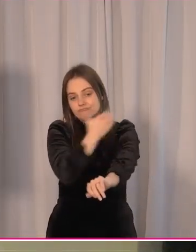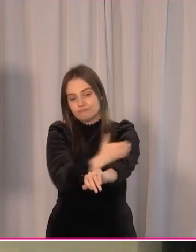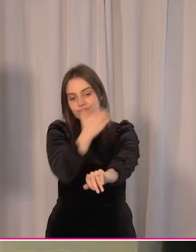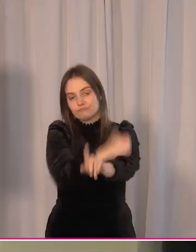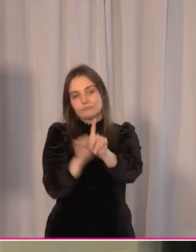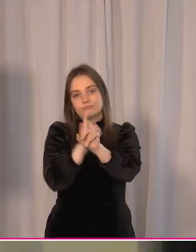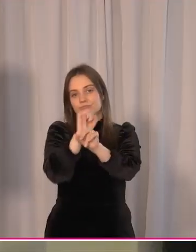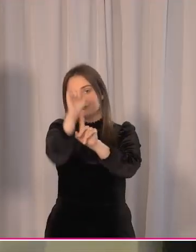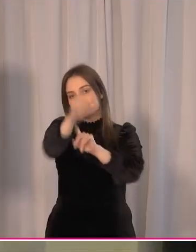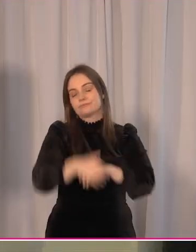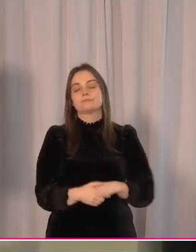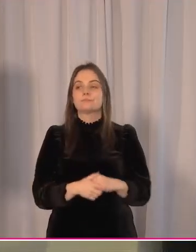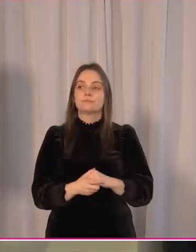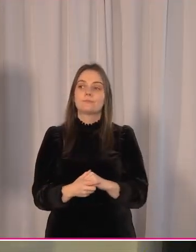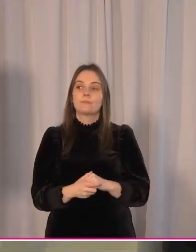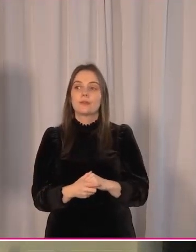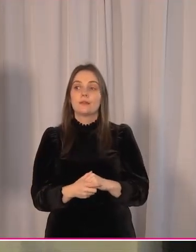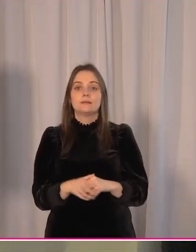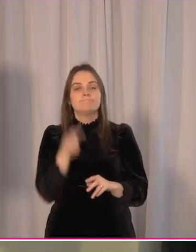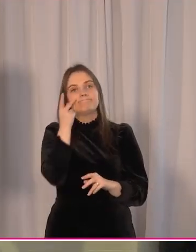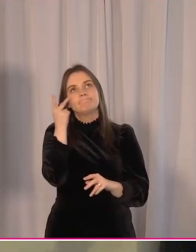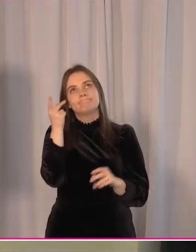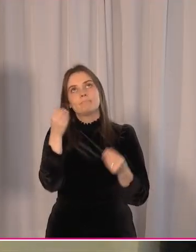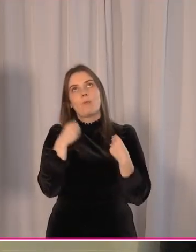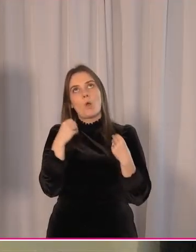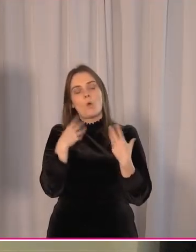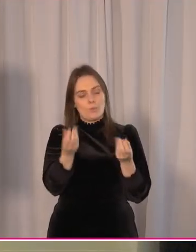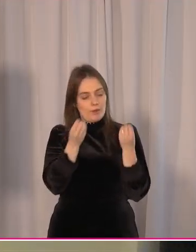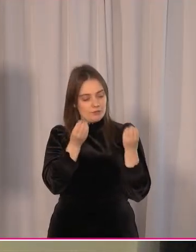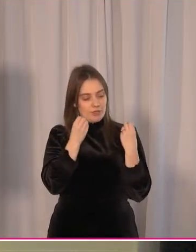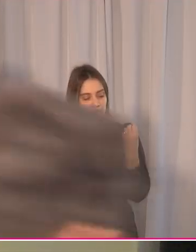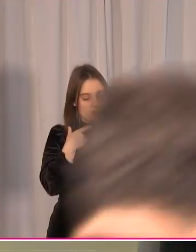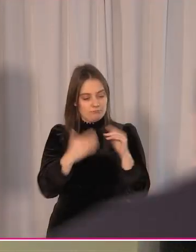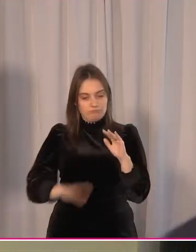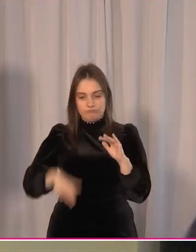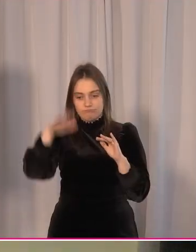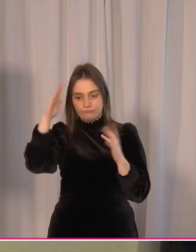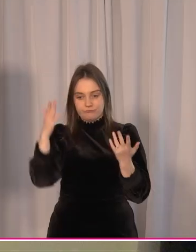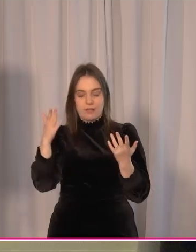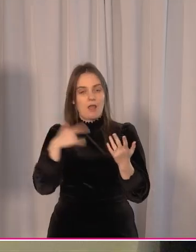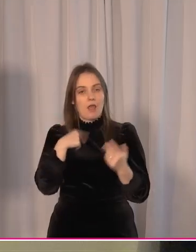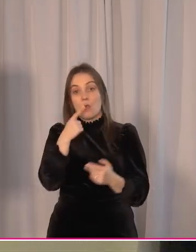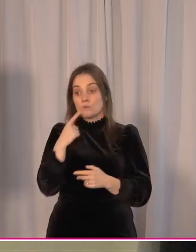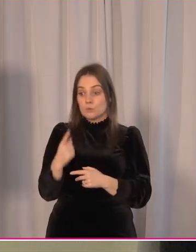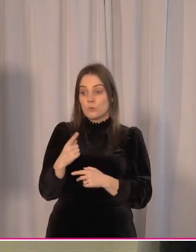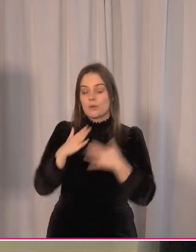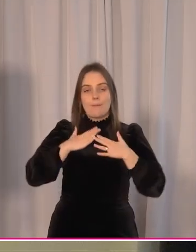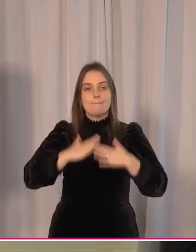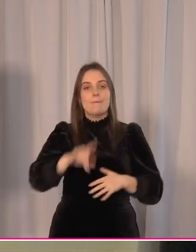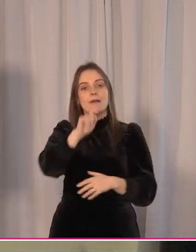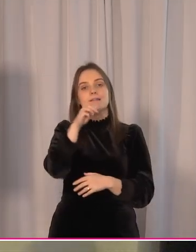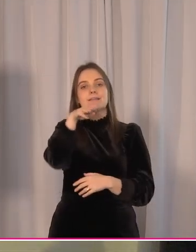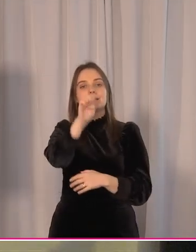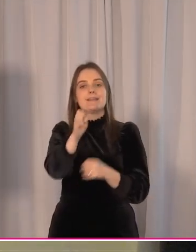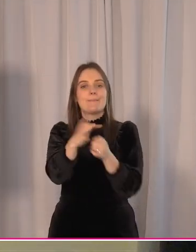You know, I'm just reflecting back on my own education, and was told your body is the temple of